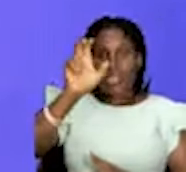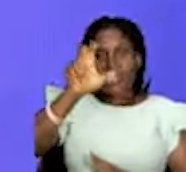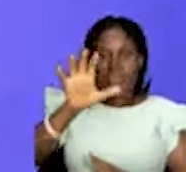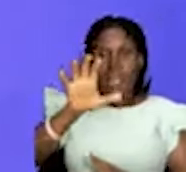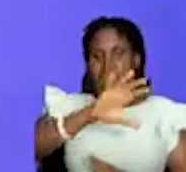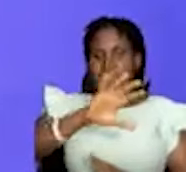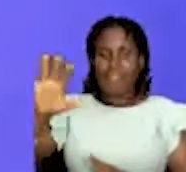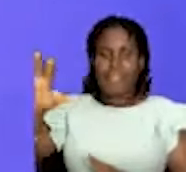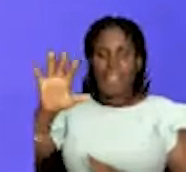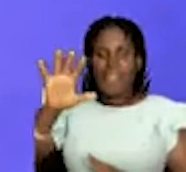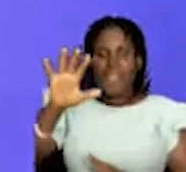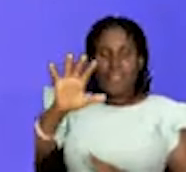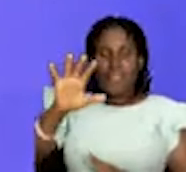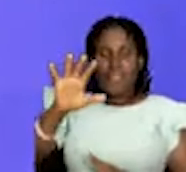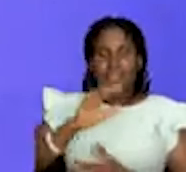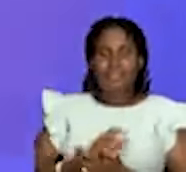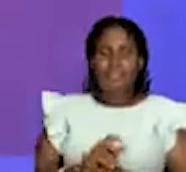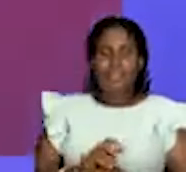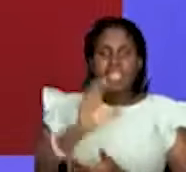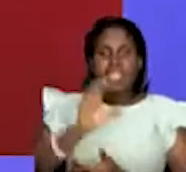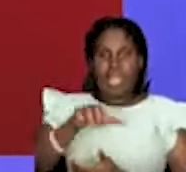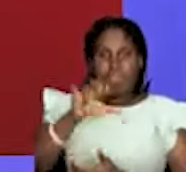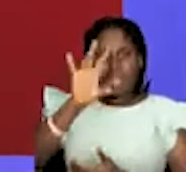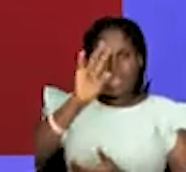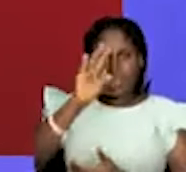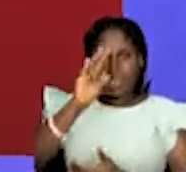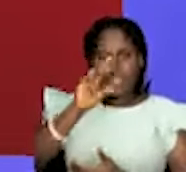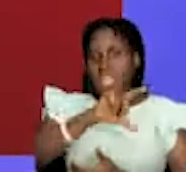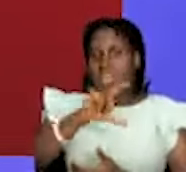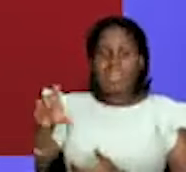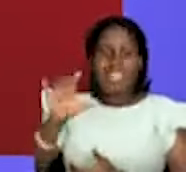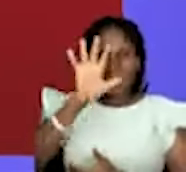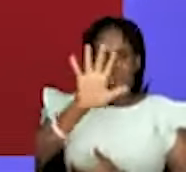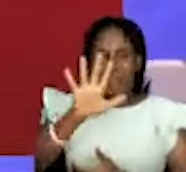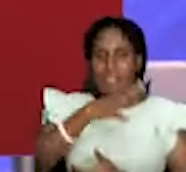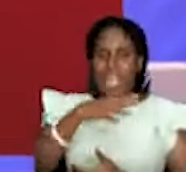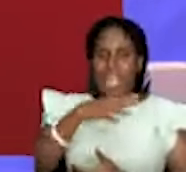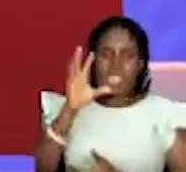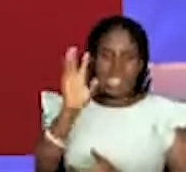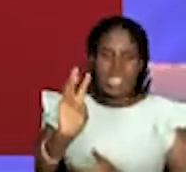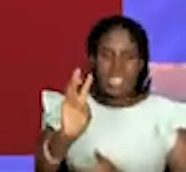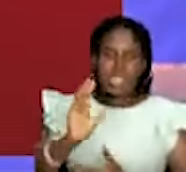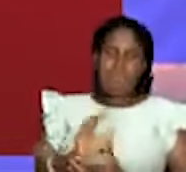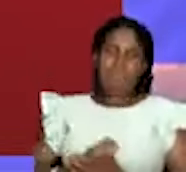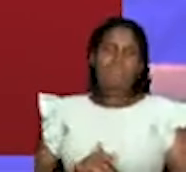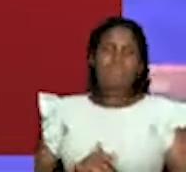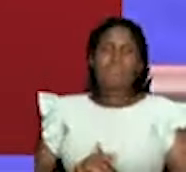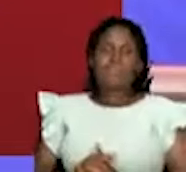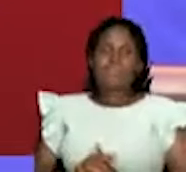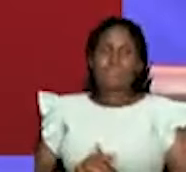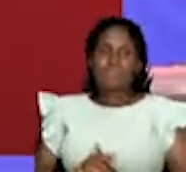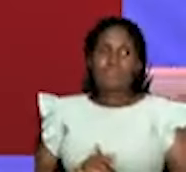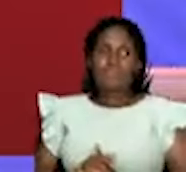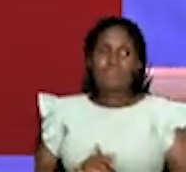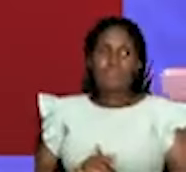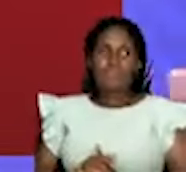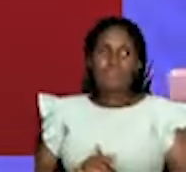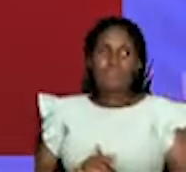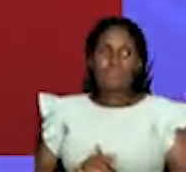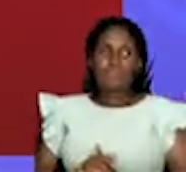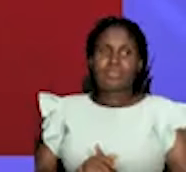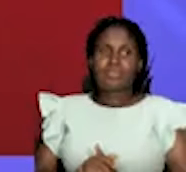chapter 17, 5 and 6. That is the reference there. The apostles said